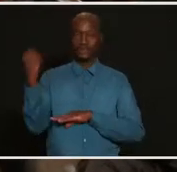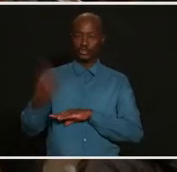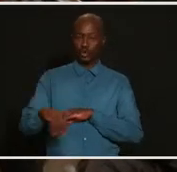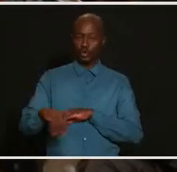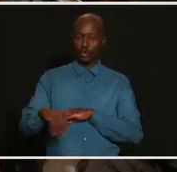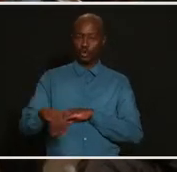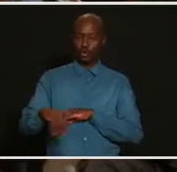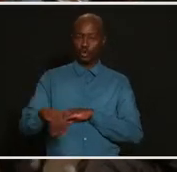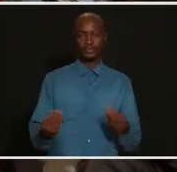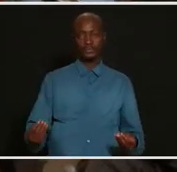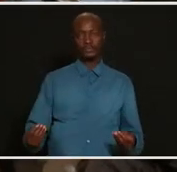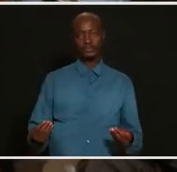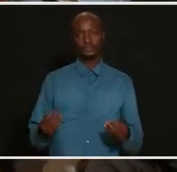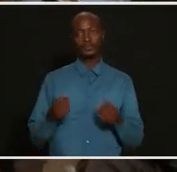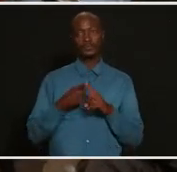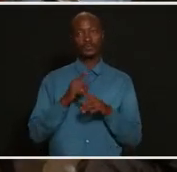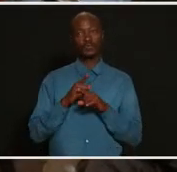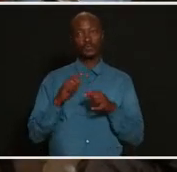foreign